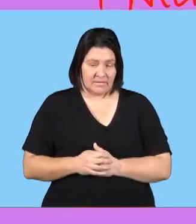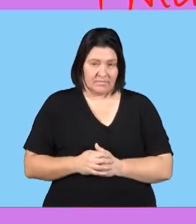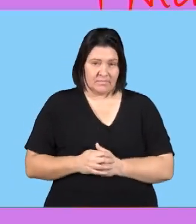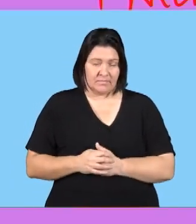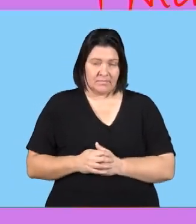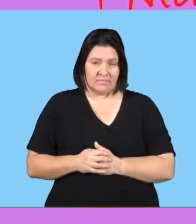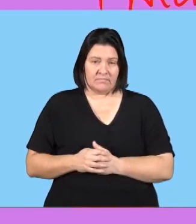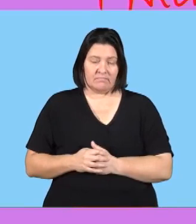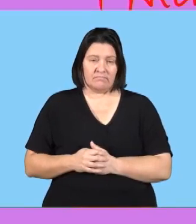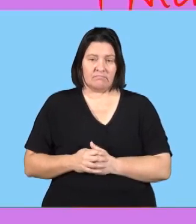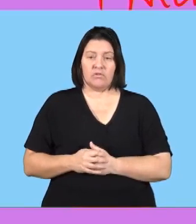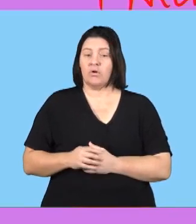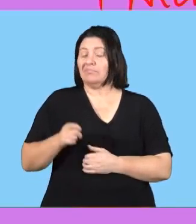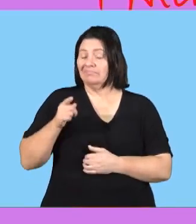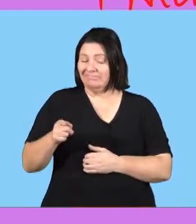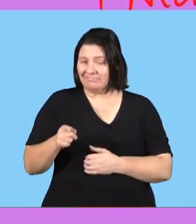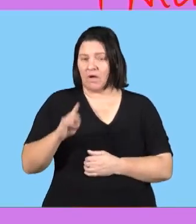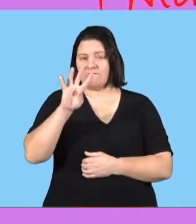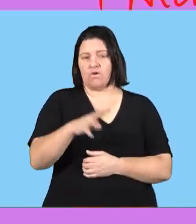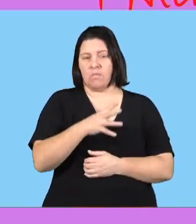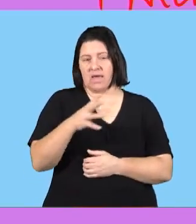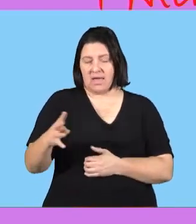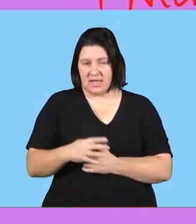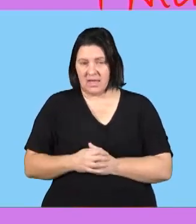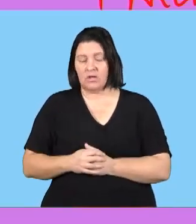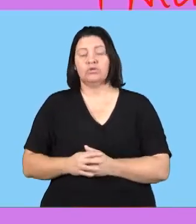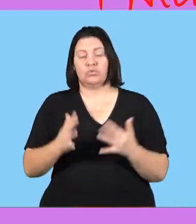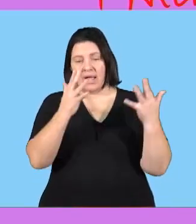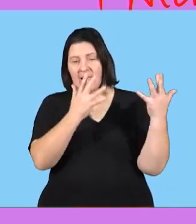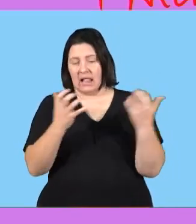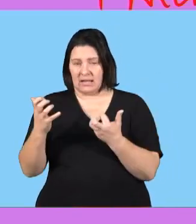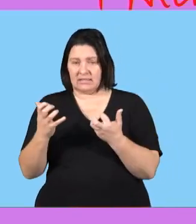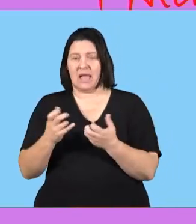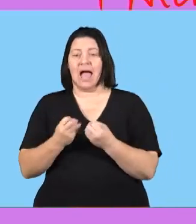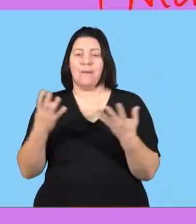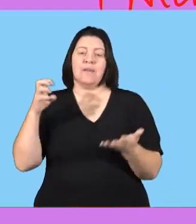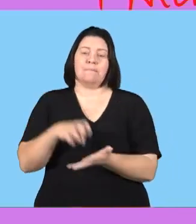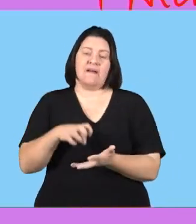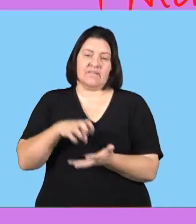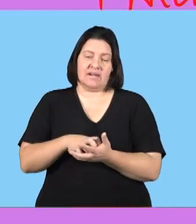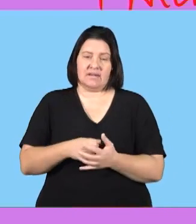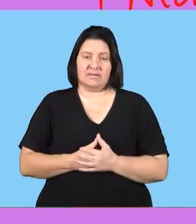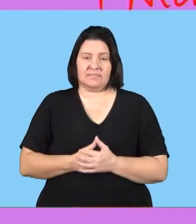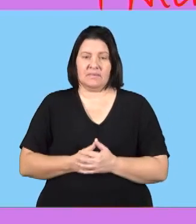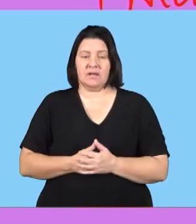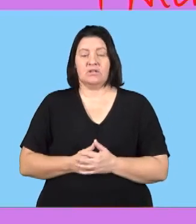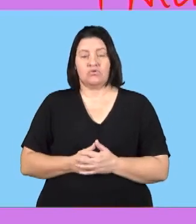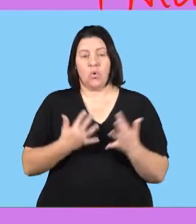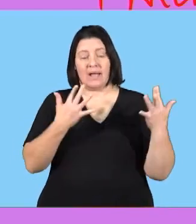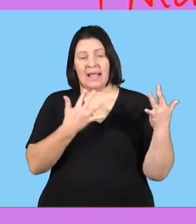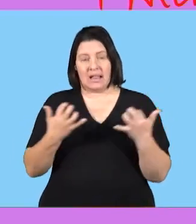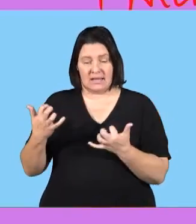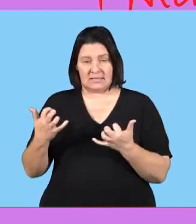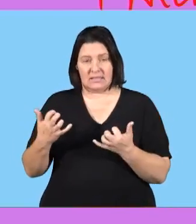5 rand. So this is your formula to calculate the number of muffins. So when